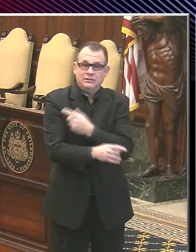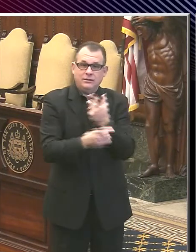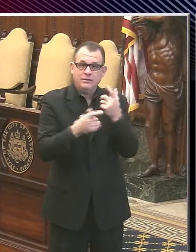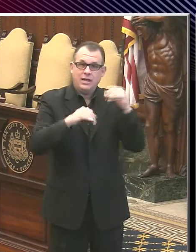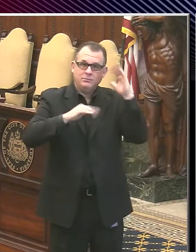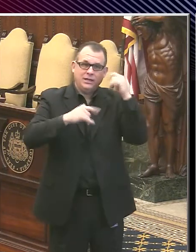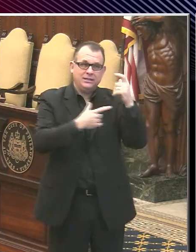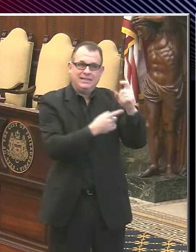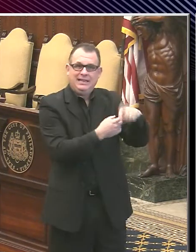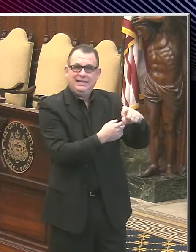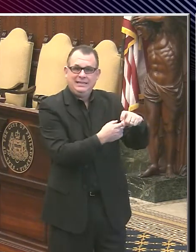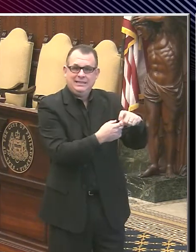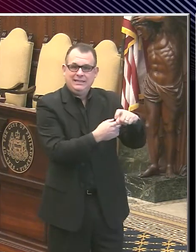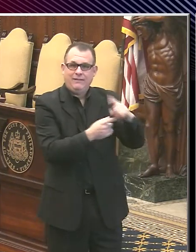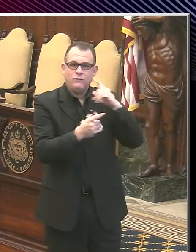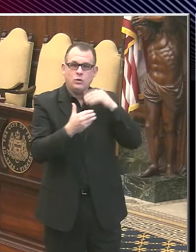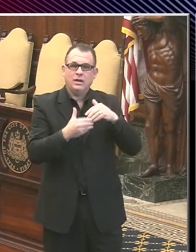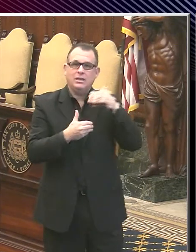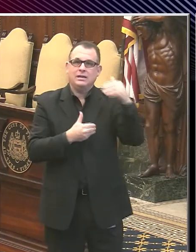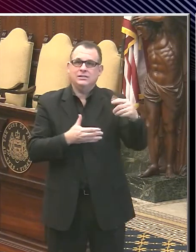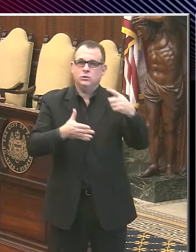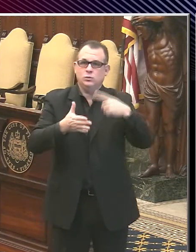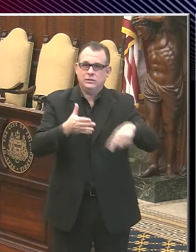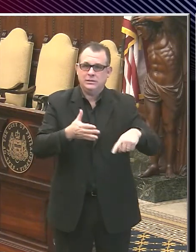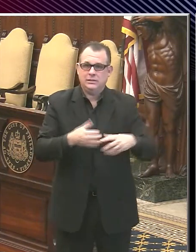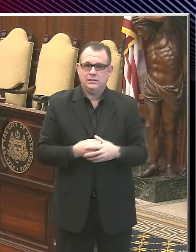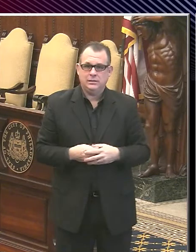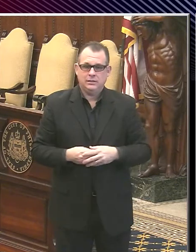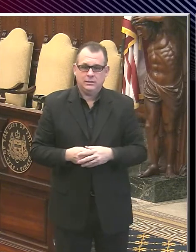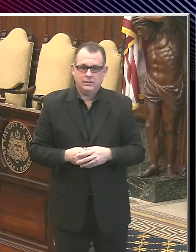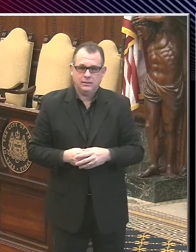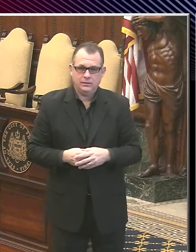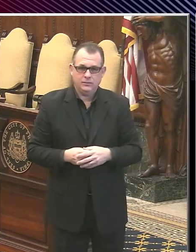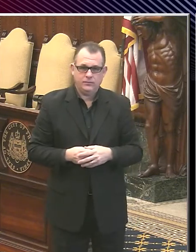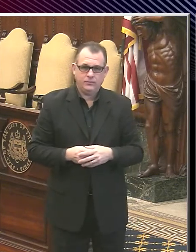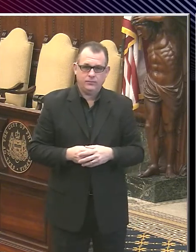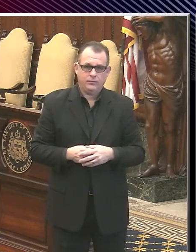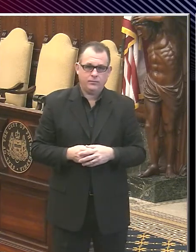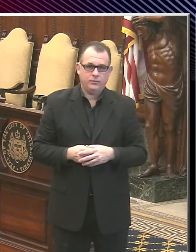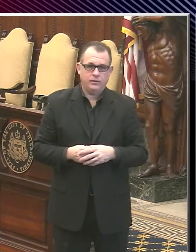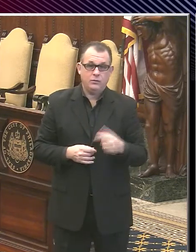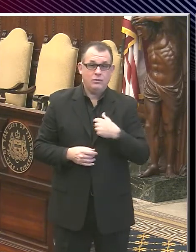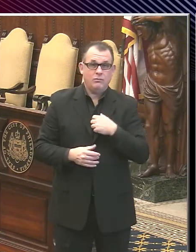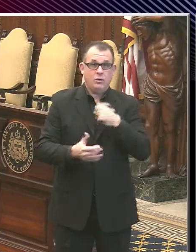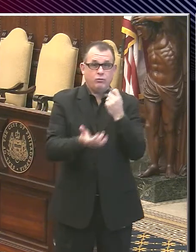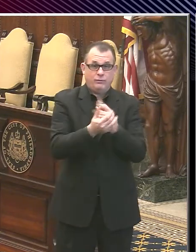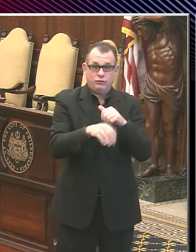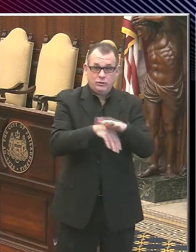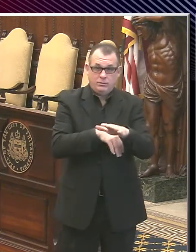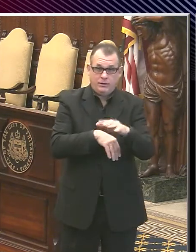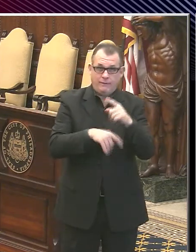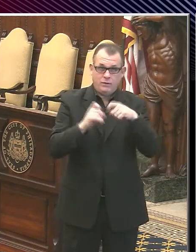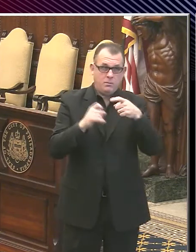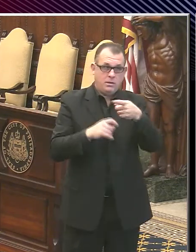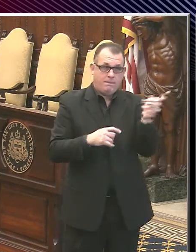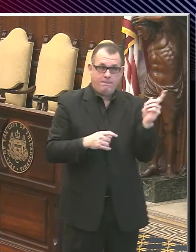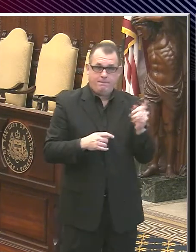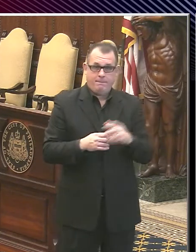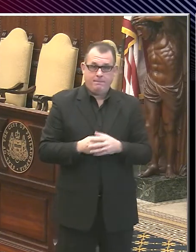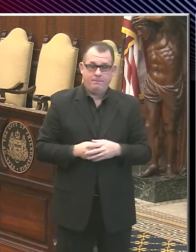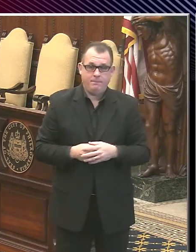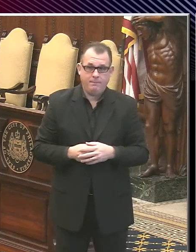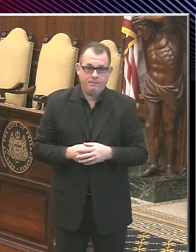they anticipate they need in the next week. And we will approve shipping to those